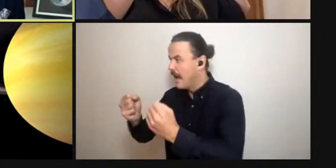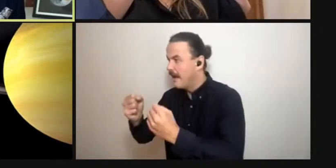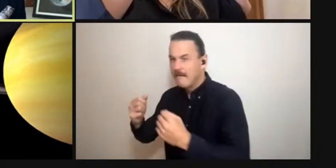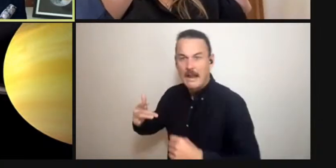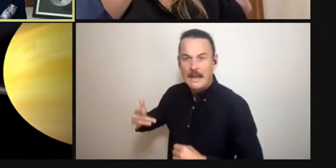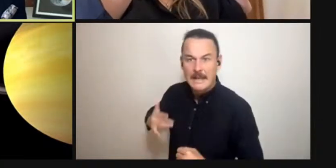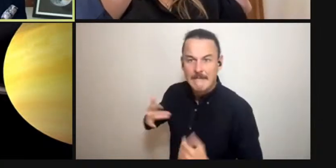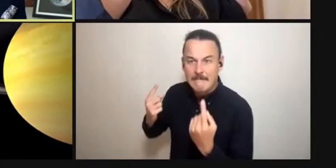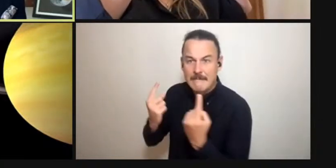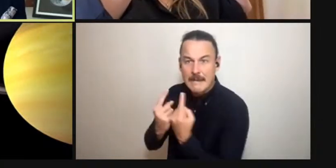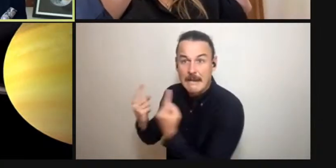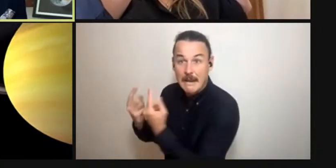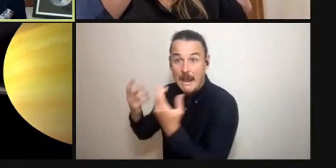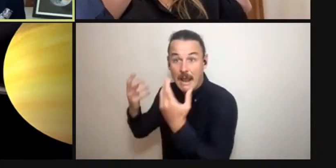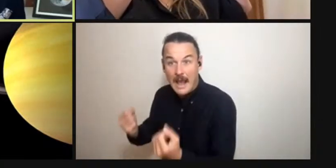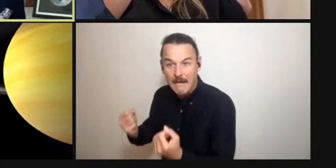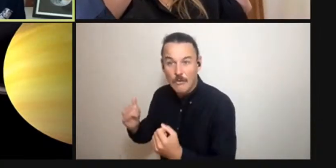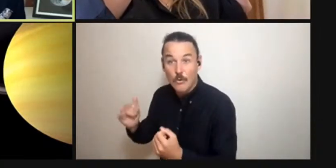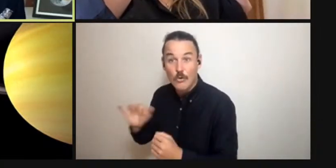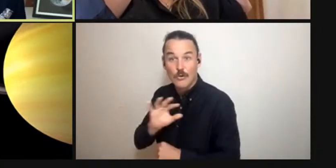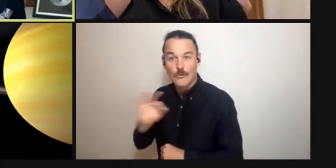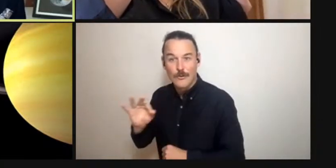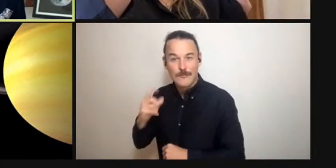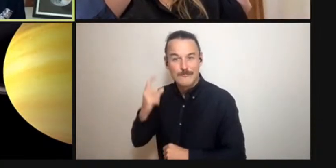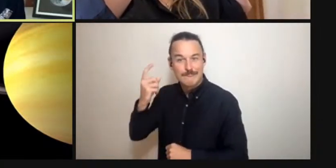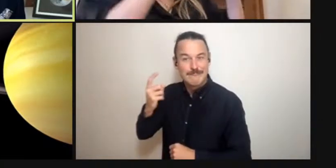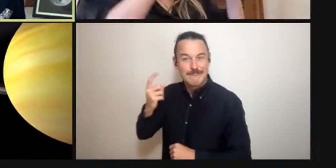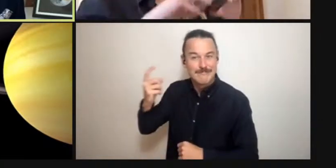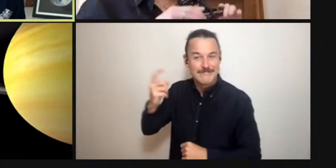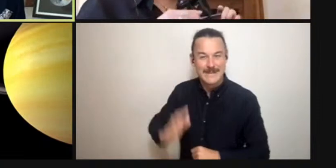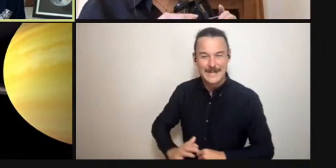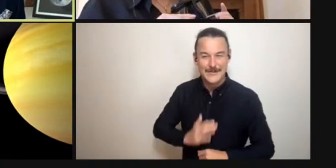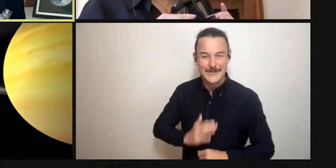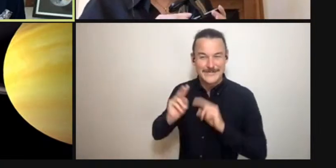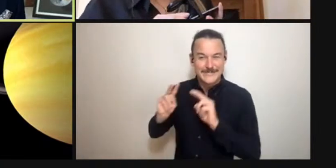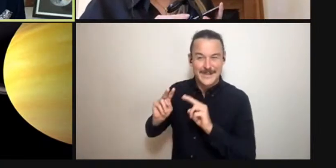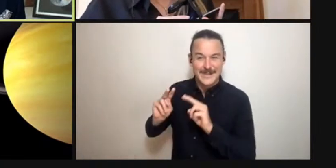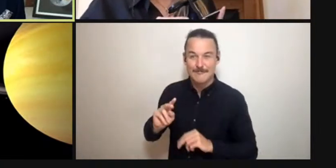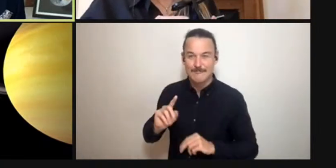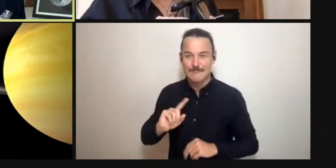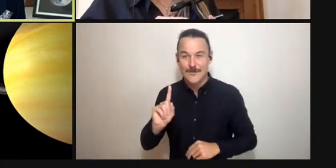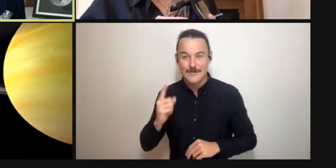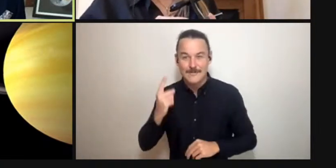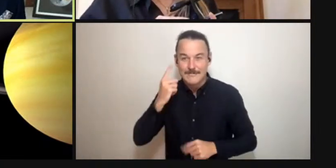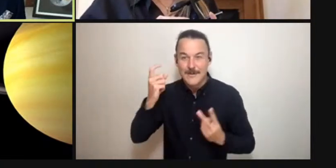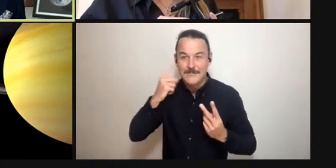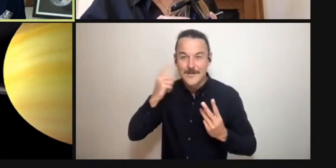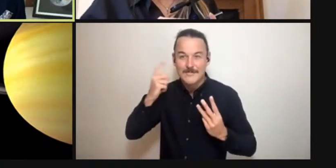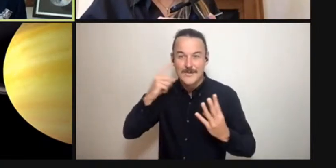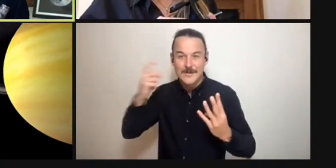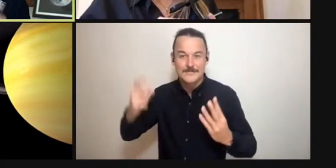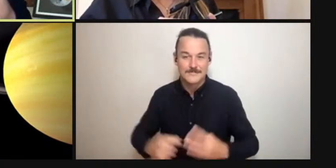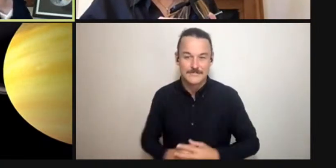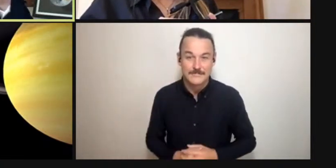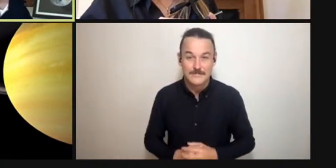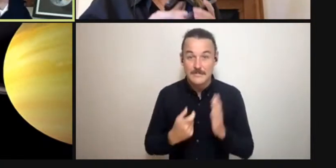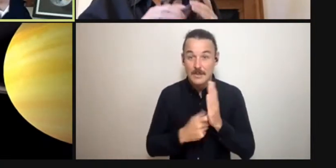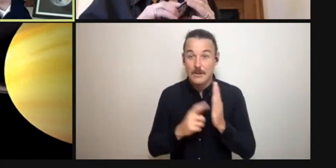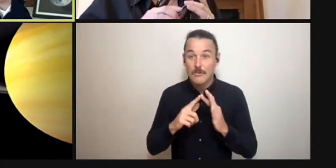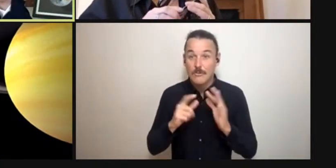backyard. All right. Becca, I think there's one more special planet for us to take a tour of.